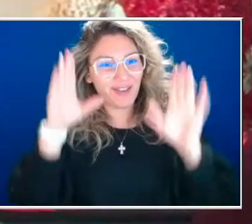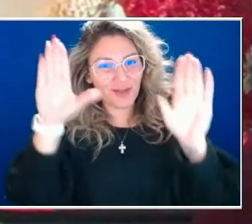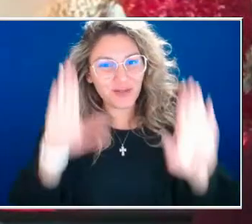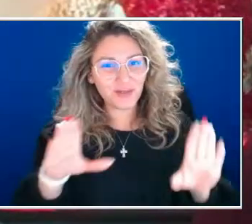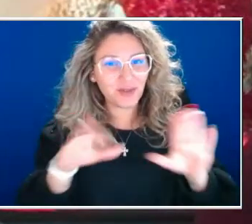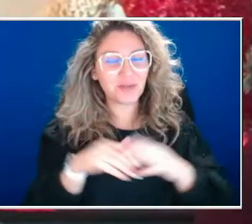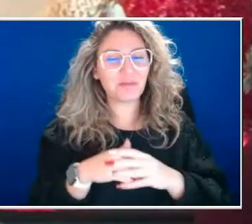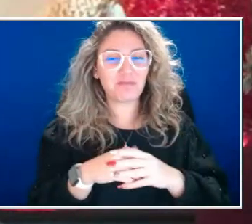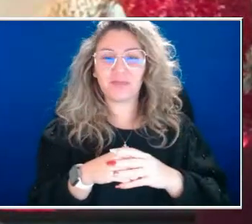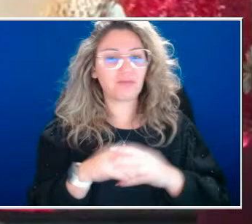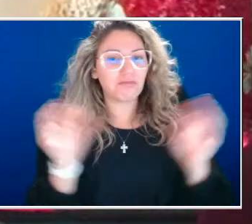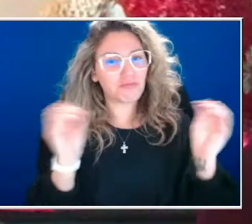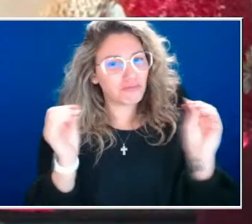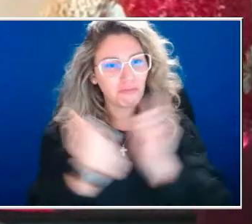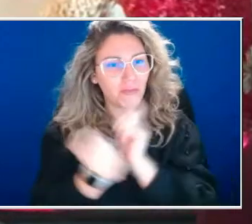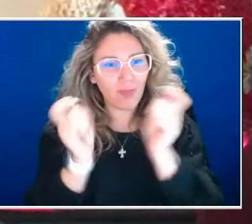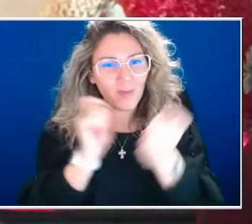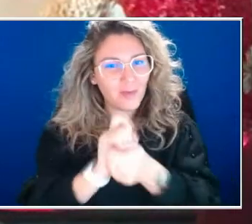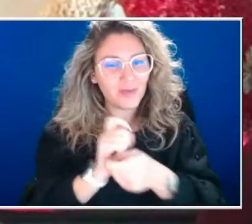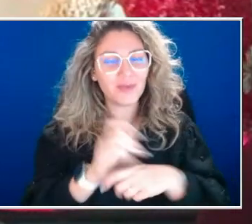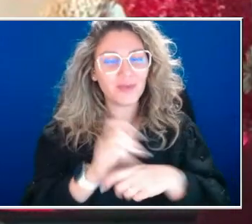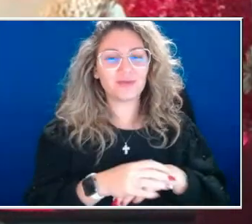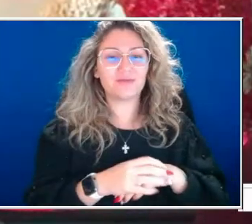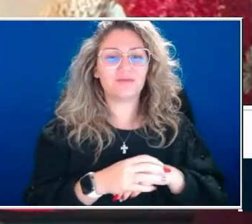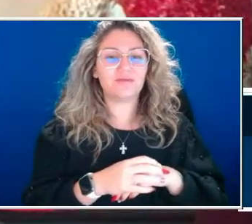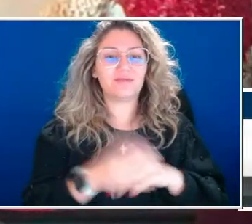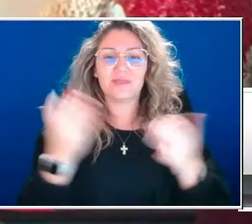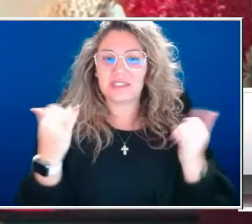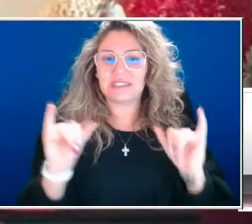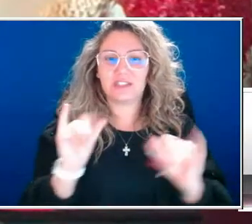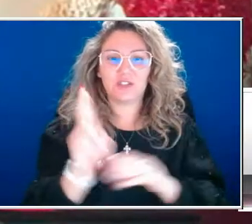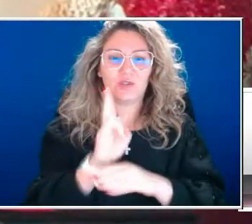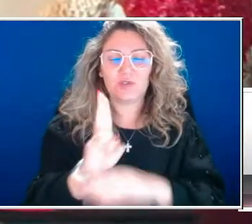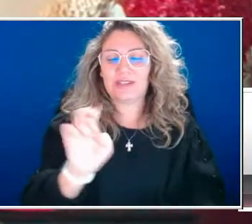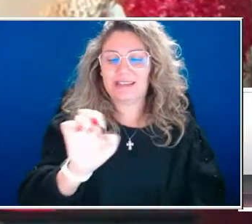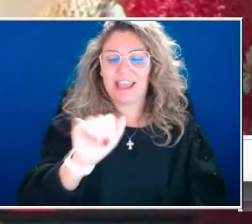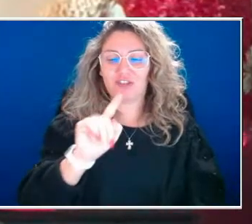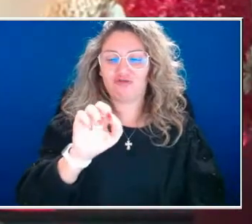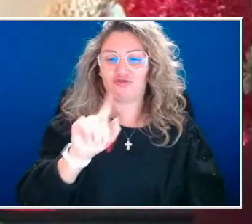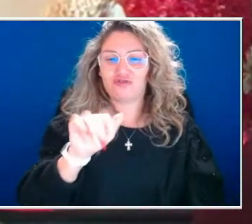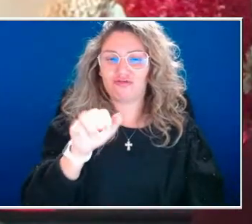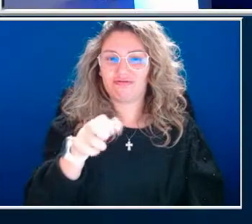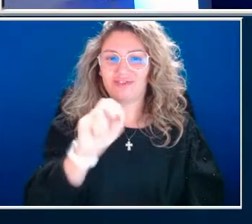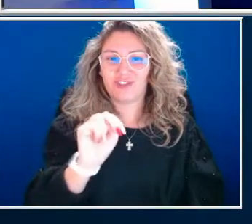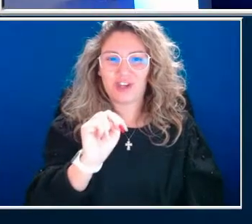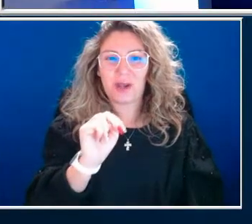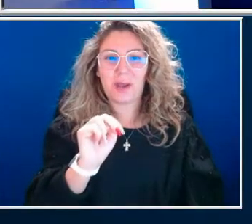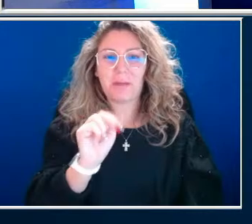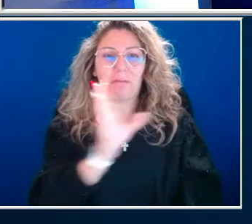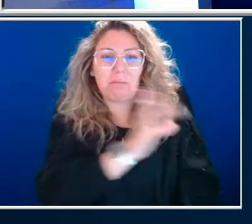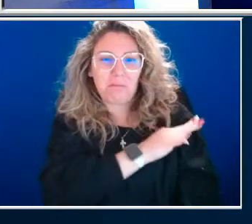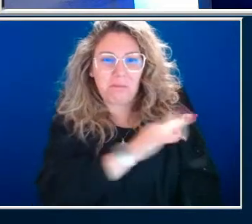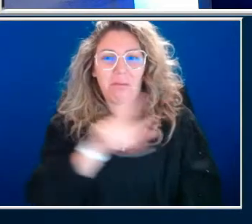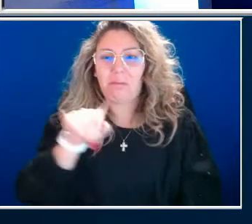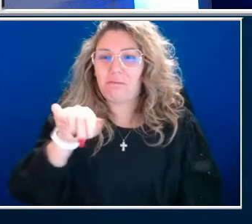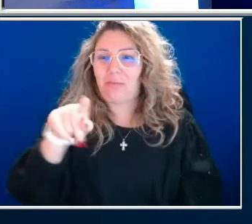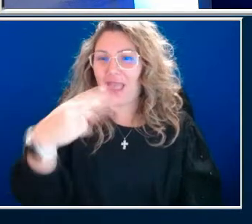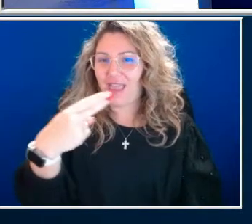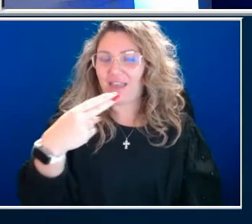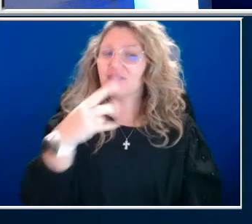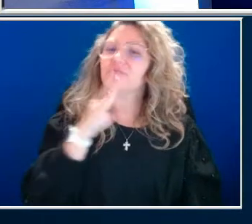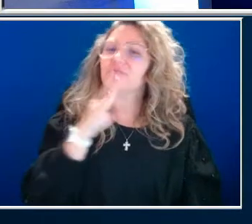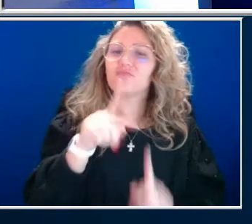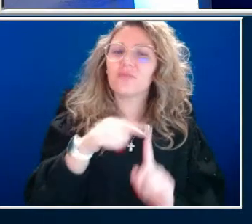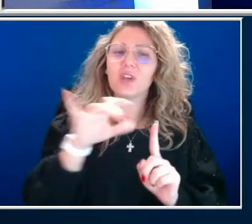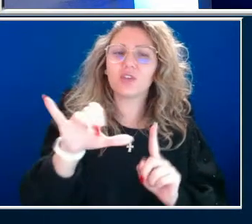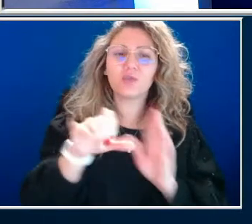has changed. I'm still on the estrogen patch, and it's working great. So let's talk about your symptoms. What